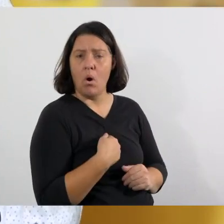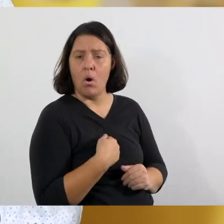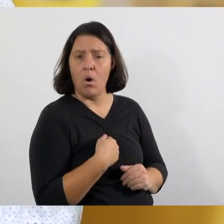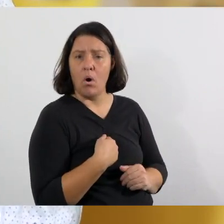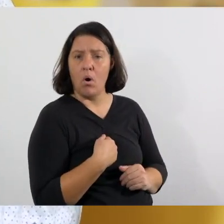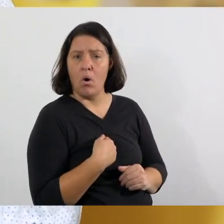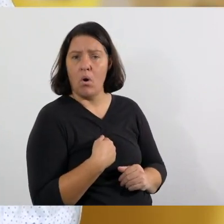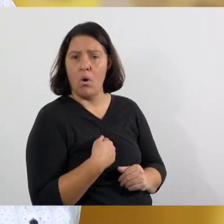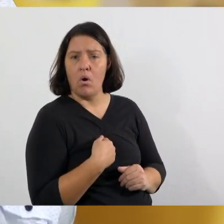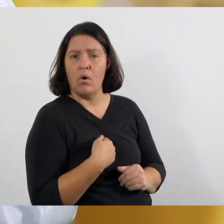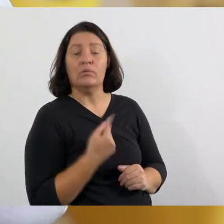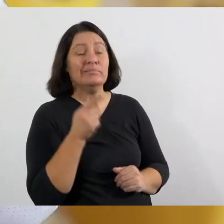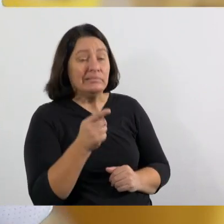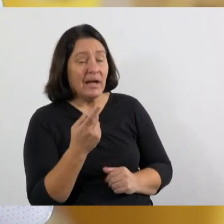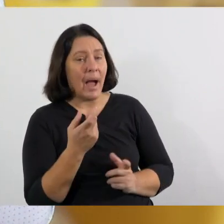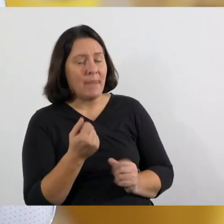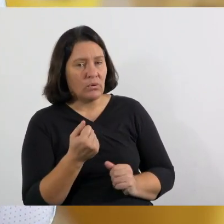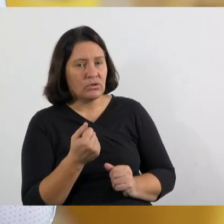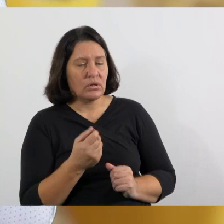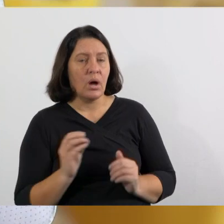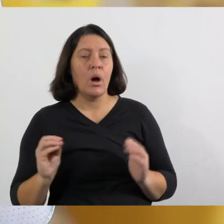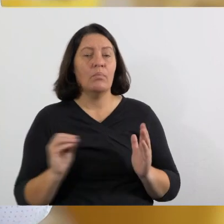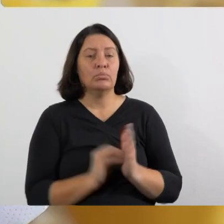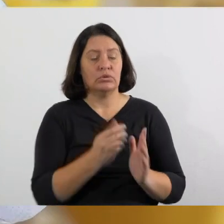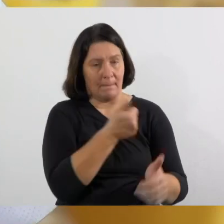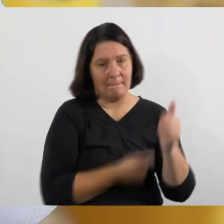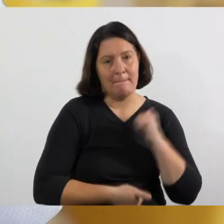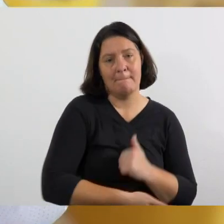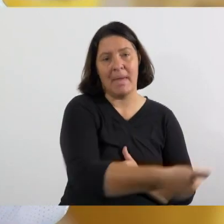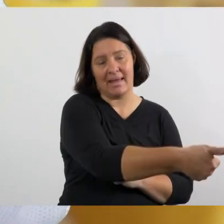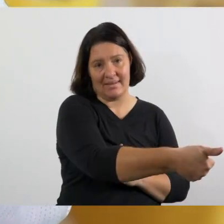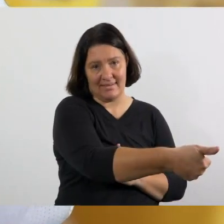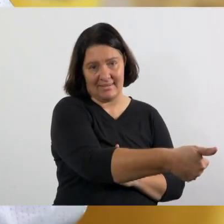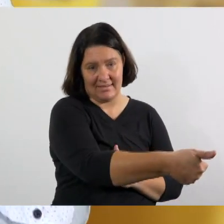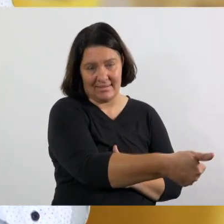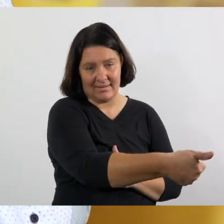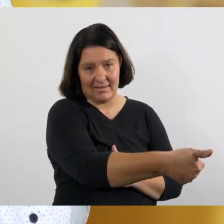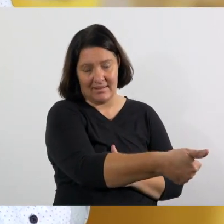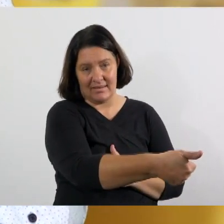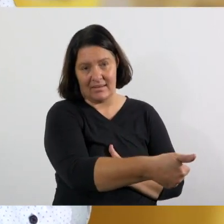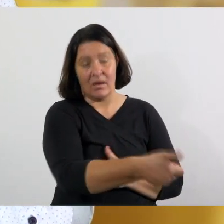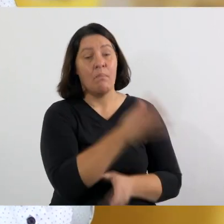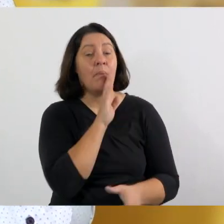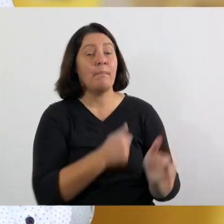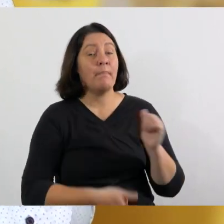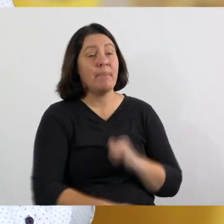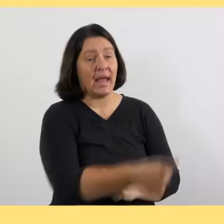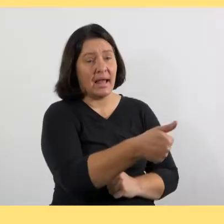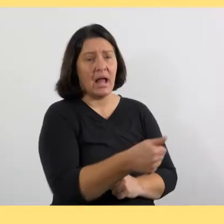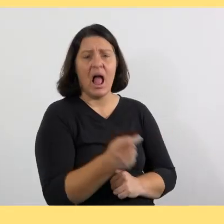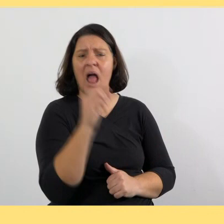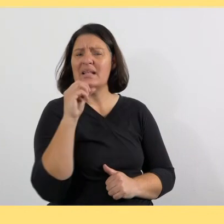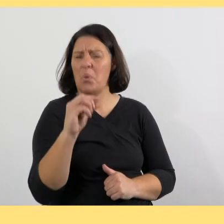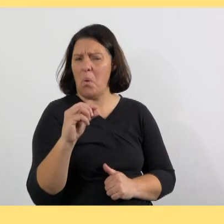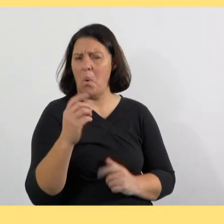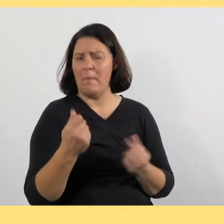us, then that amount, we should refund it back to the debtors. The moment we refund it, if